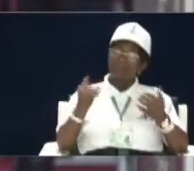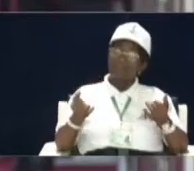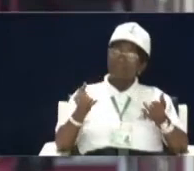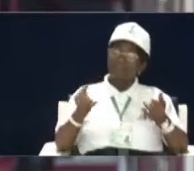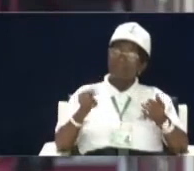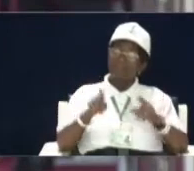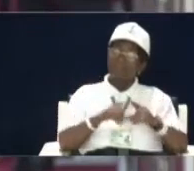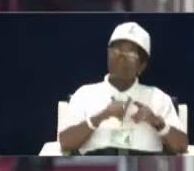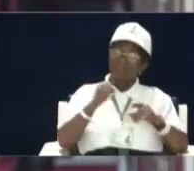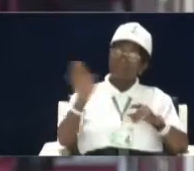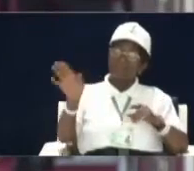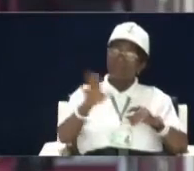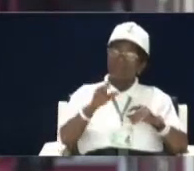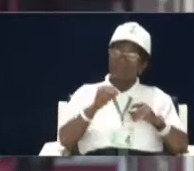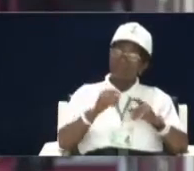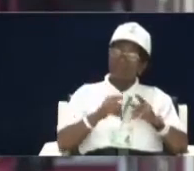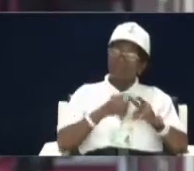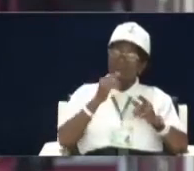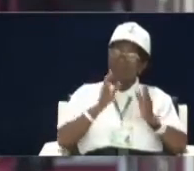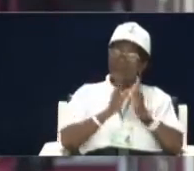So your first prayer tonight